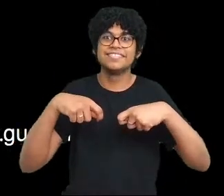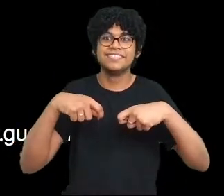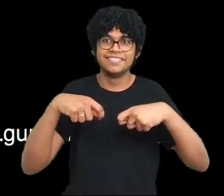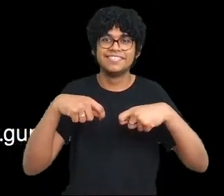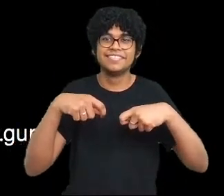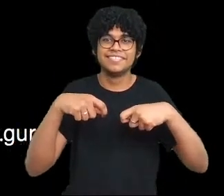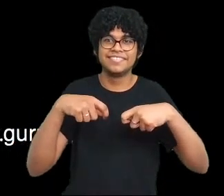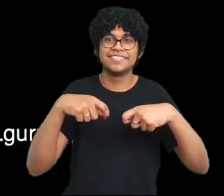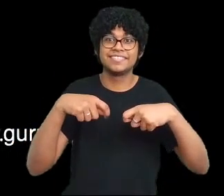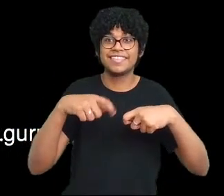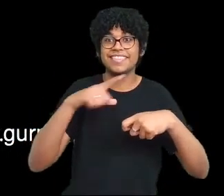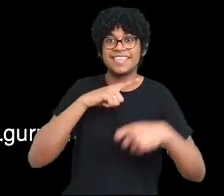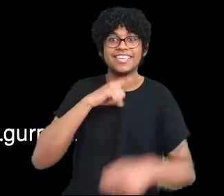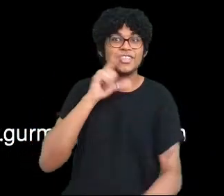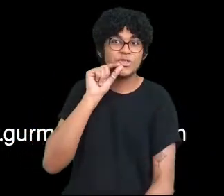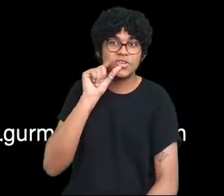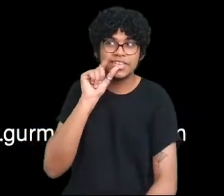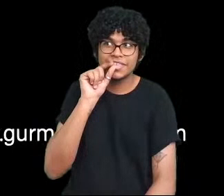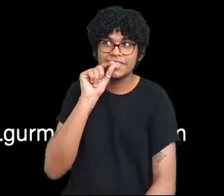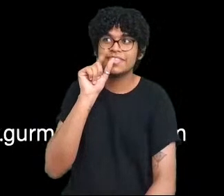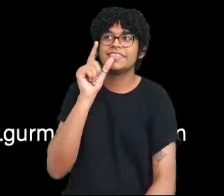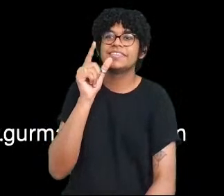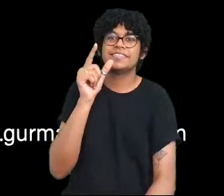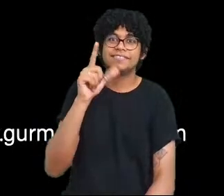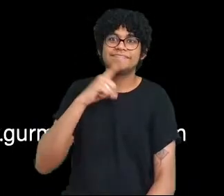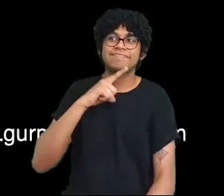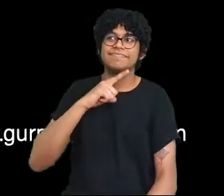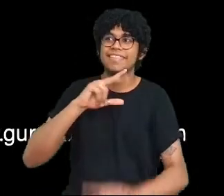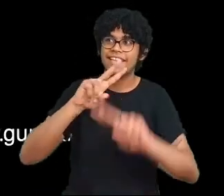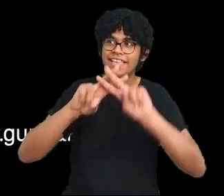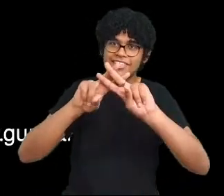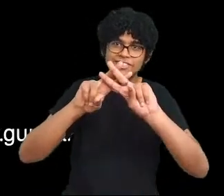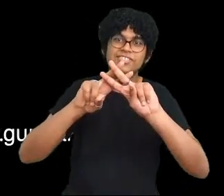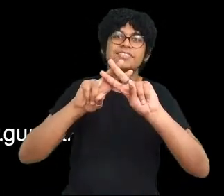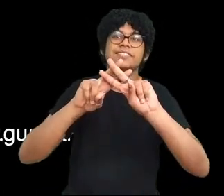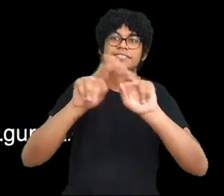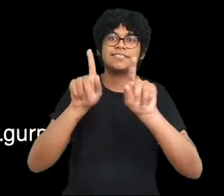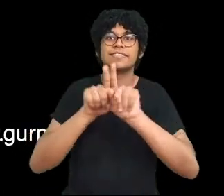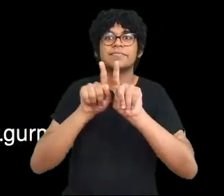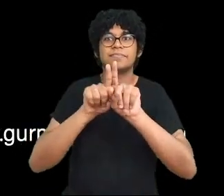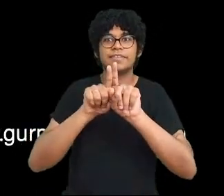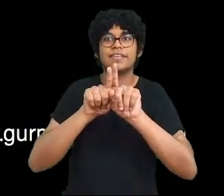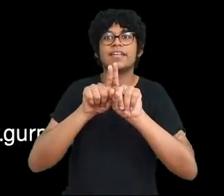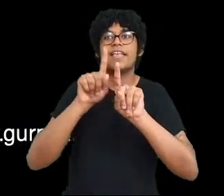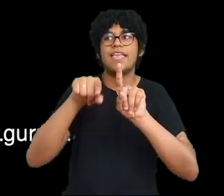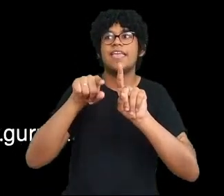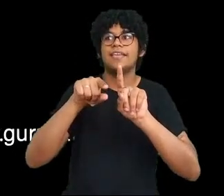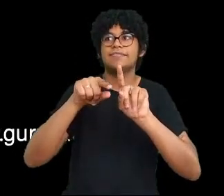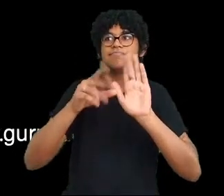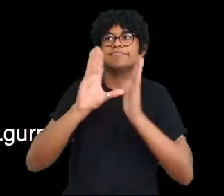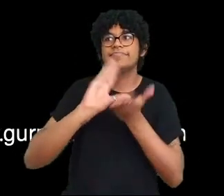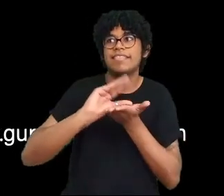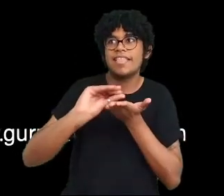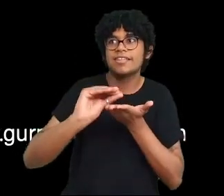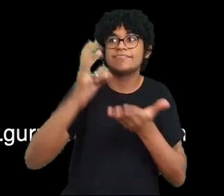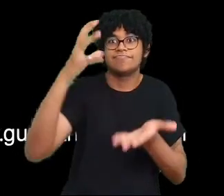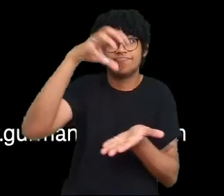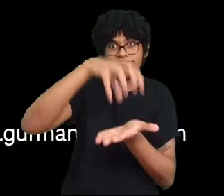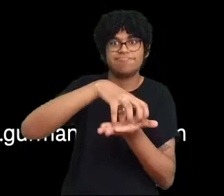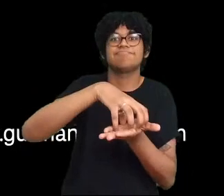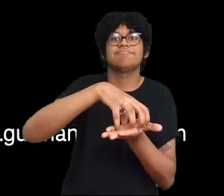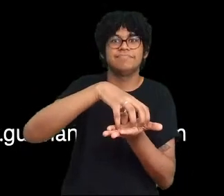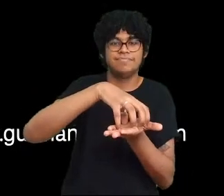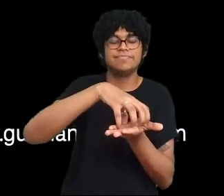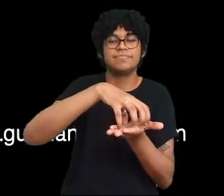these hashtags that float around, whether that's Ray Shader or RStats, which are very tool specific things. But then you also